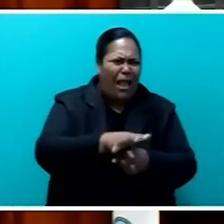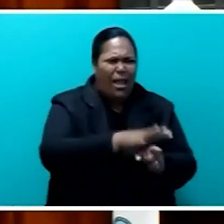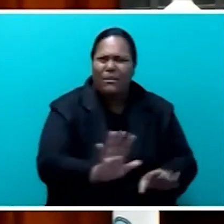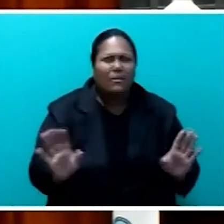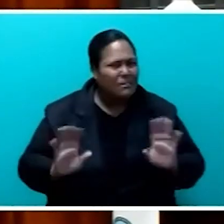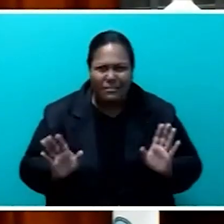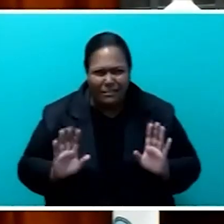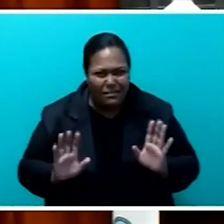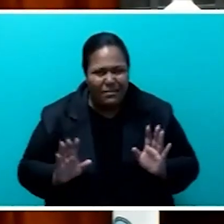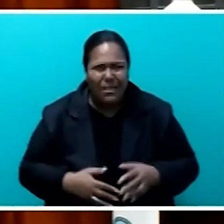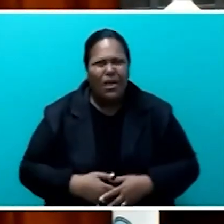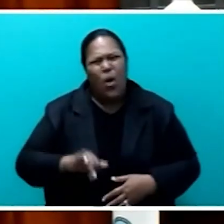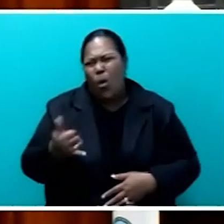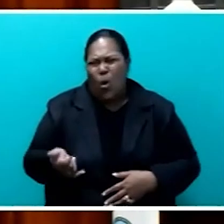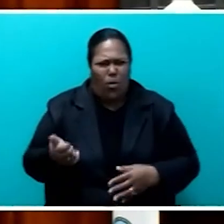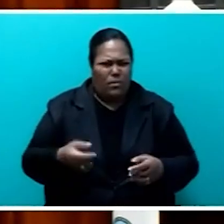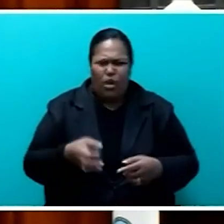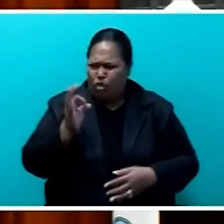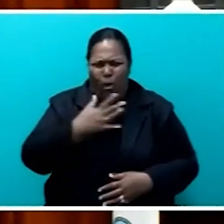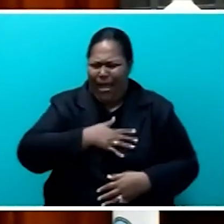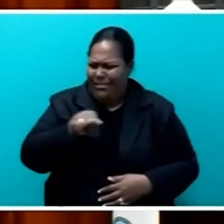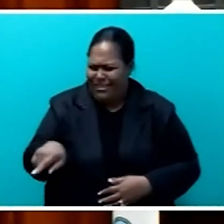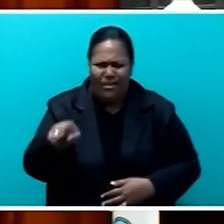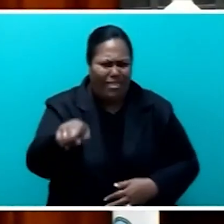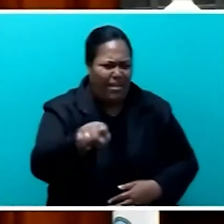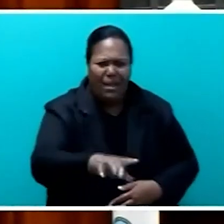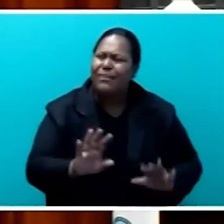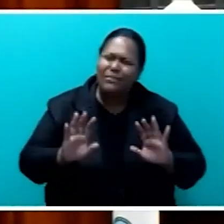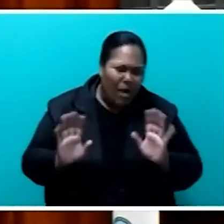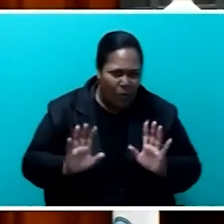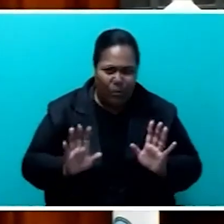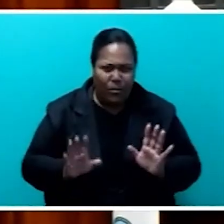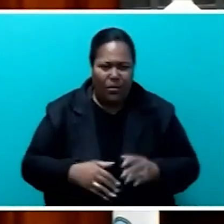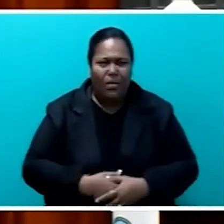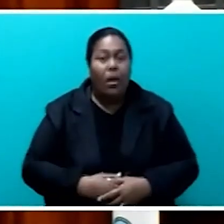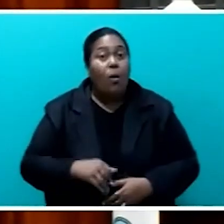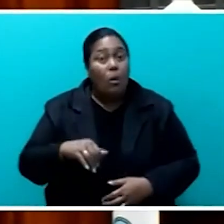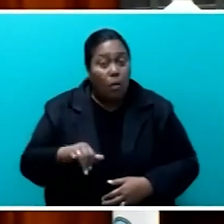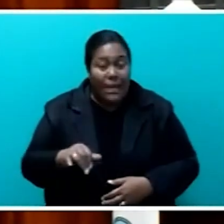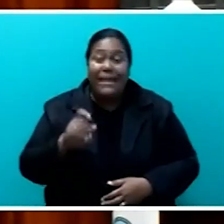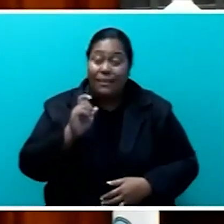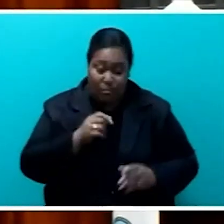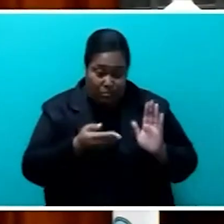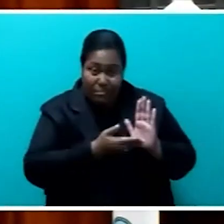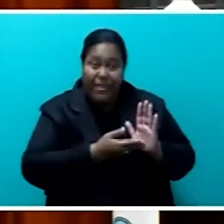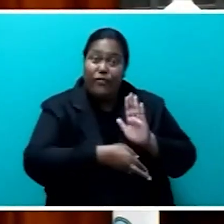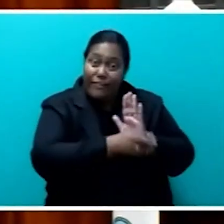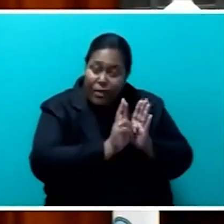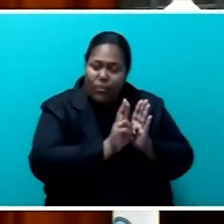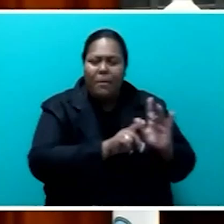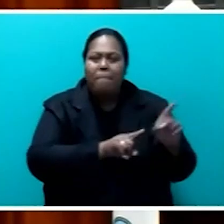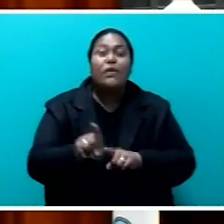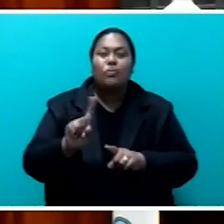anti-anyone or anti-any group or anti-any political party. In fact, it is pro